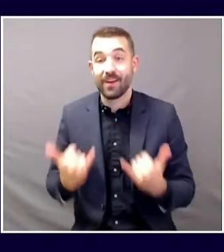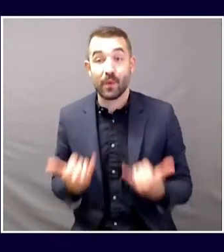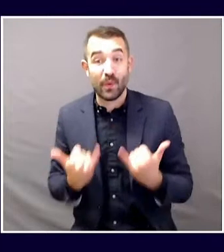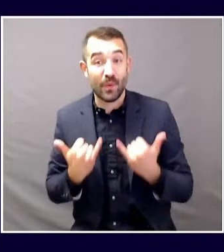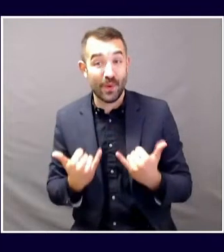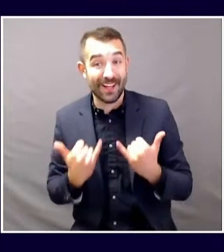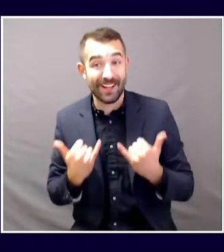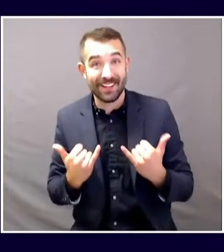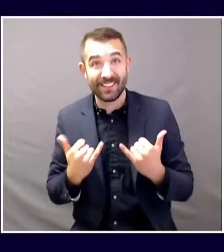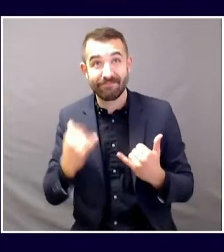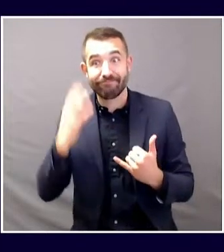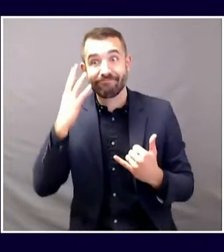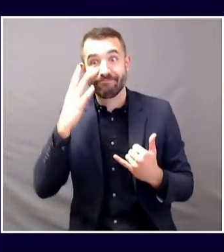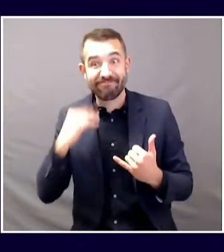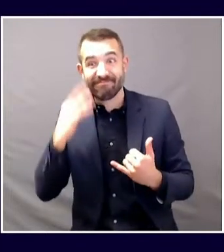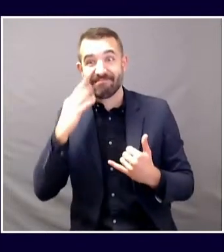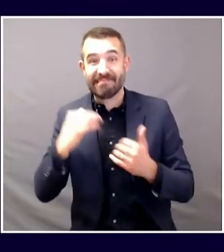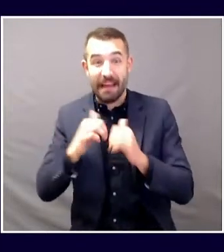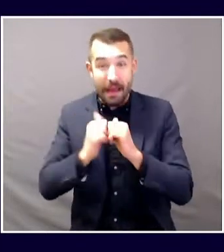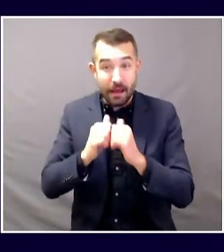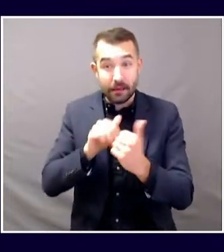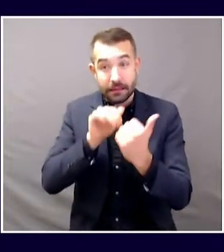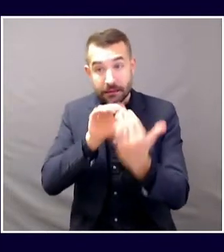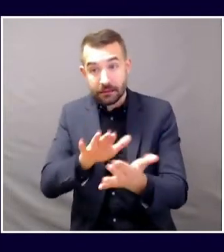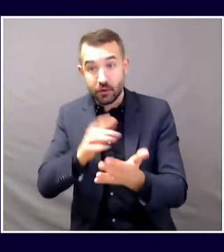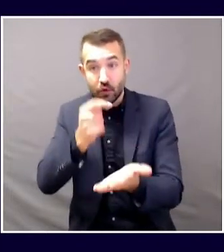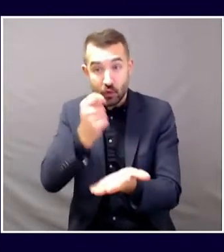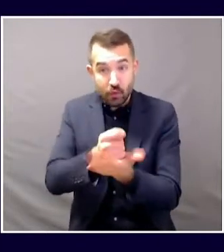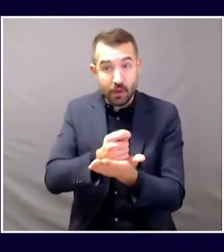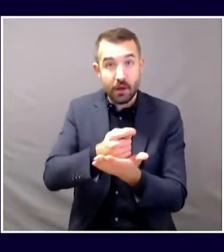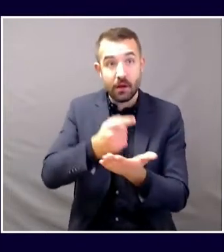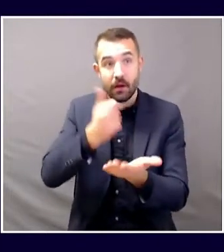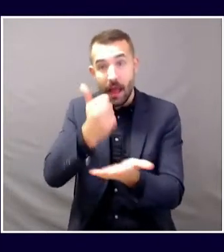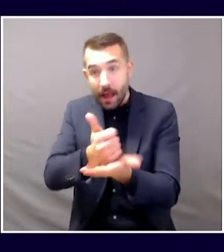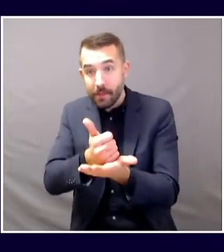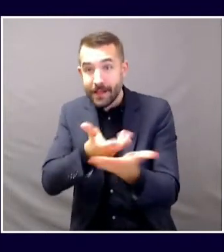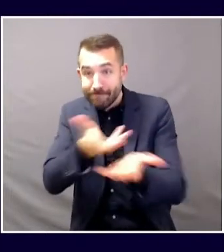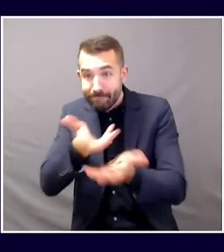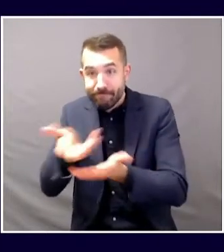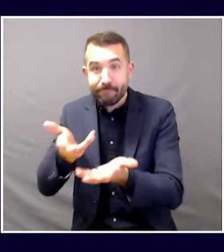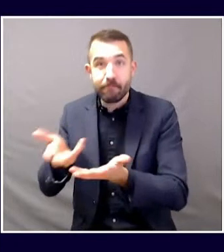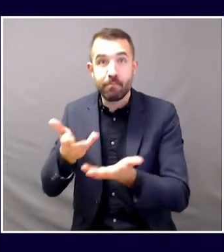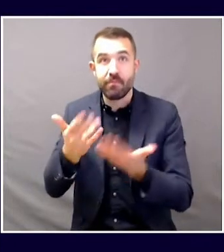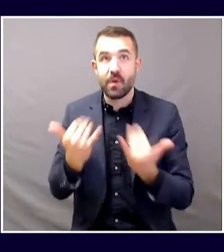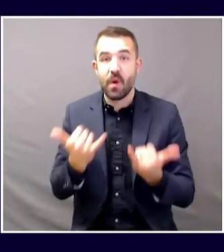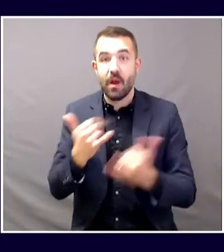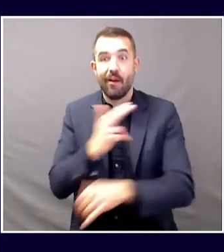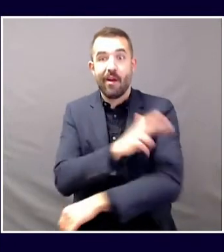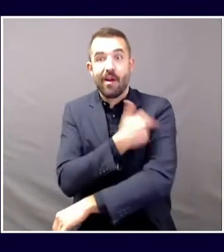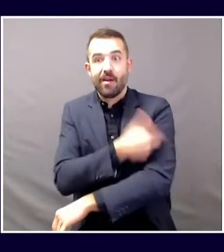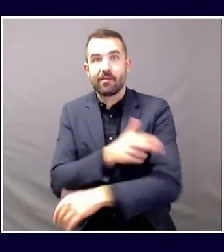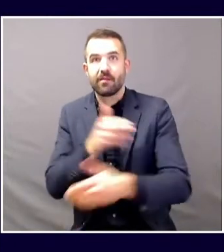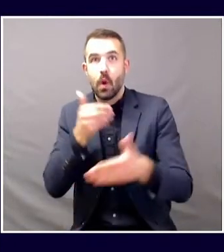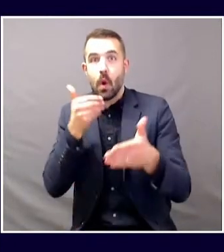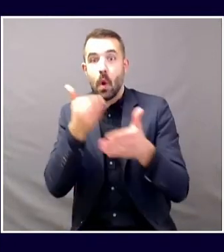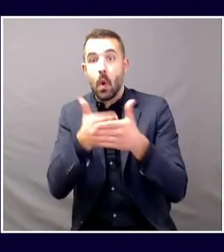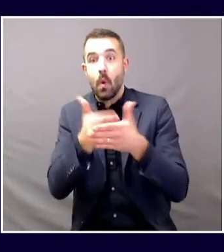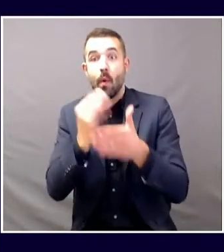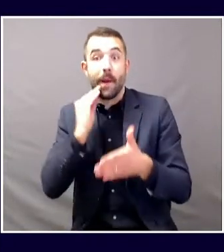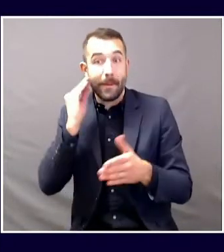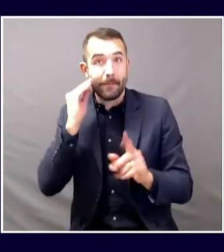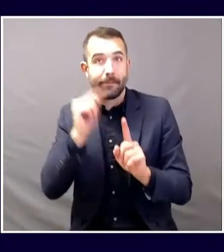experience with treating COVID-19 patients, patients can be hospitalized closer to home in community facilities.